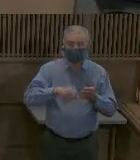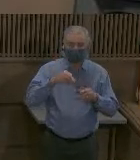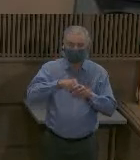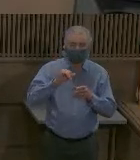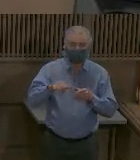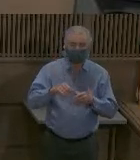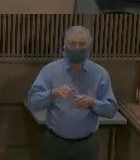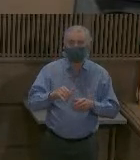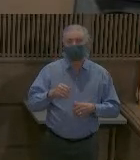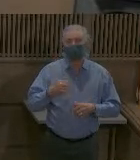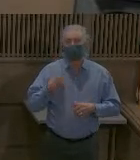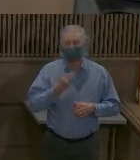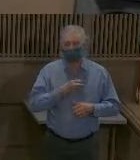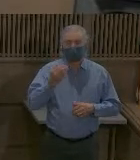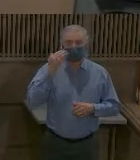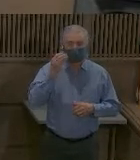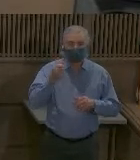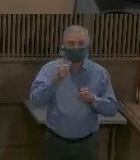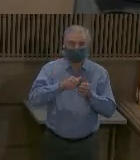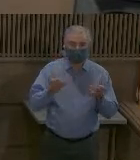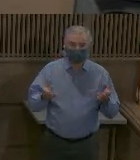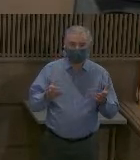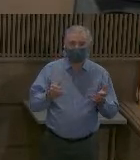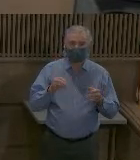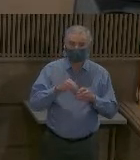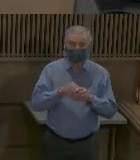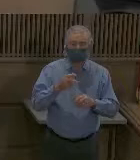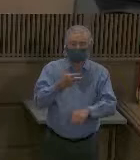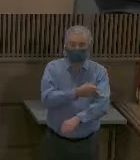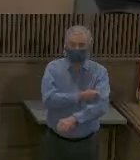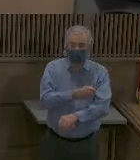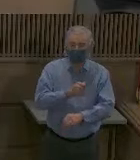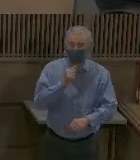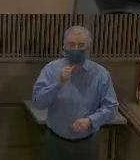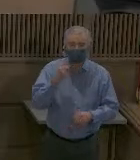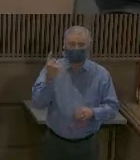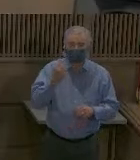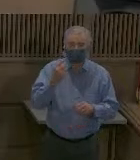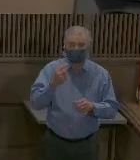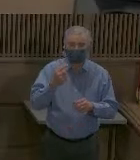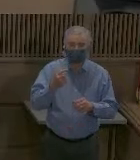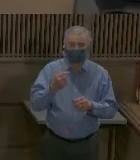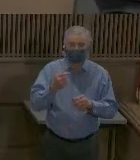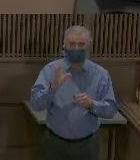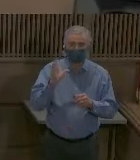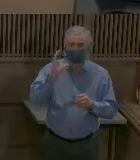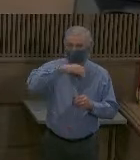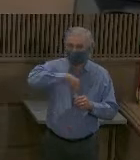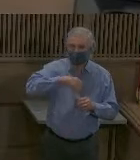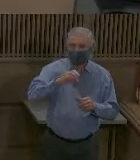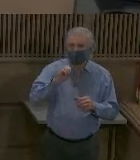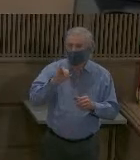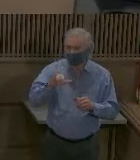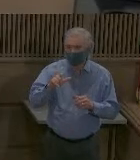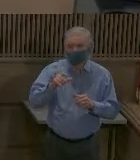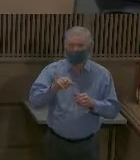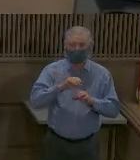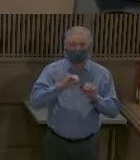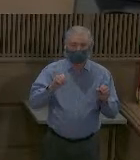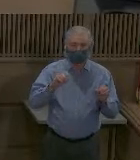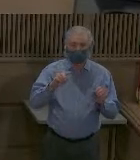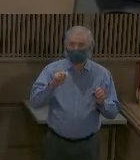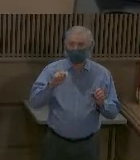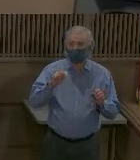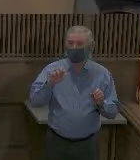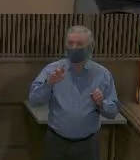that's in the vaccines, okay? This is not some mystery oil that people are trying to administer to us, okay? There are no tracking devices. I've